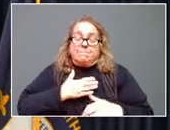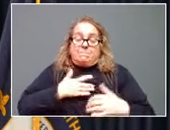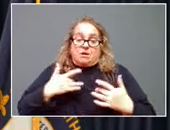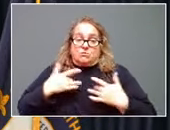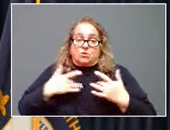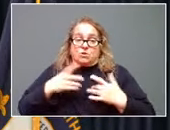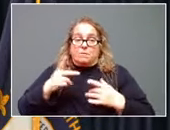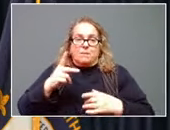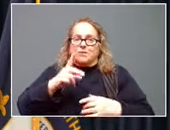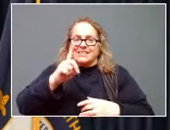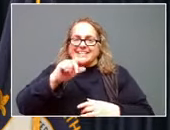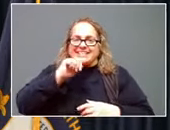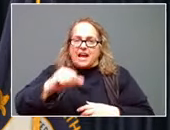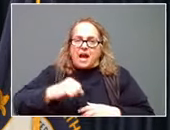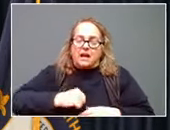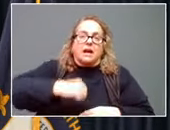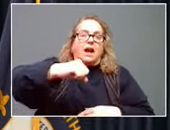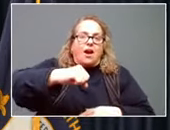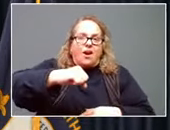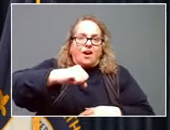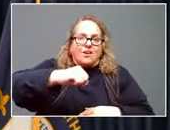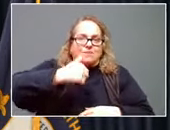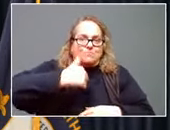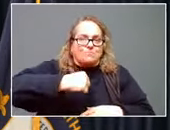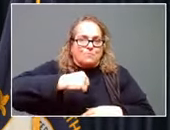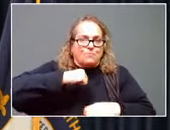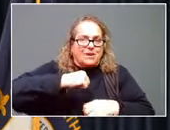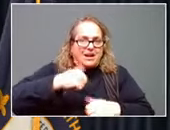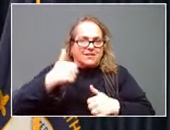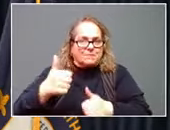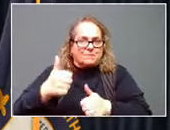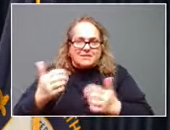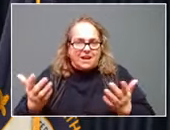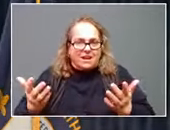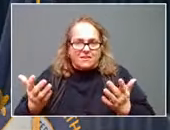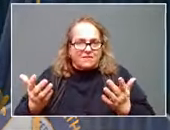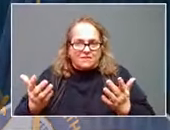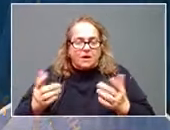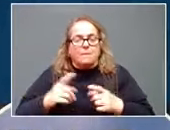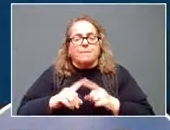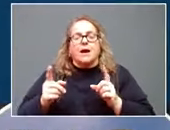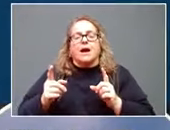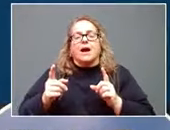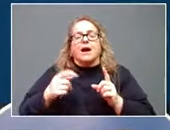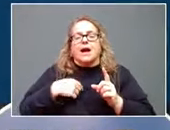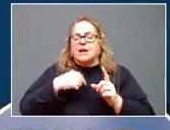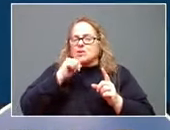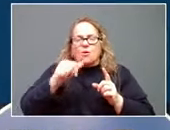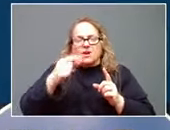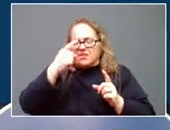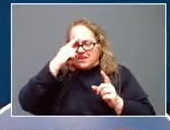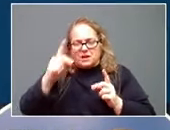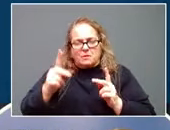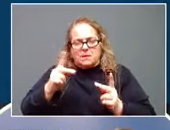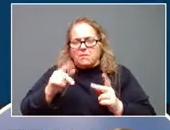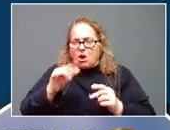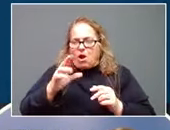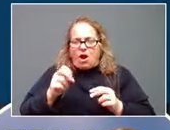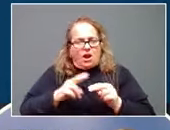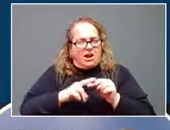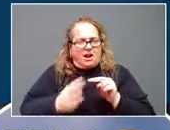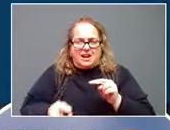up, but certainly I don't see people letting down just yet. But I have